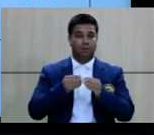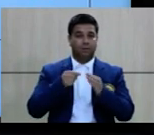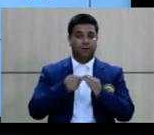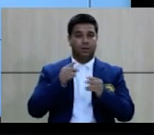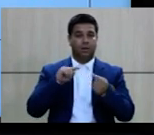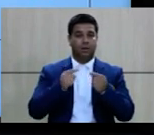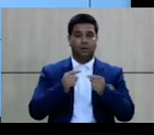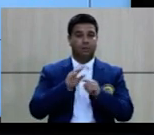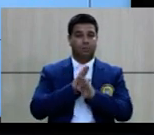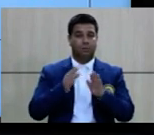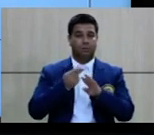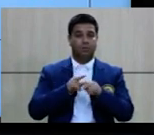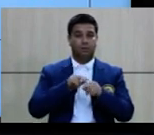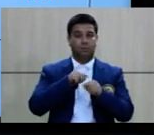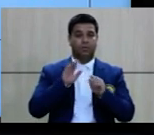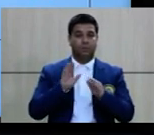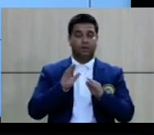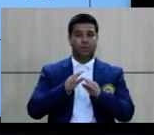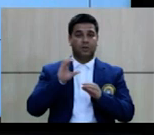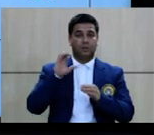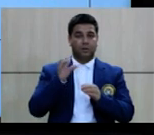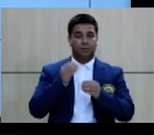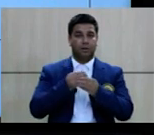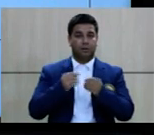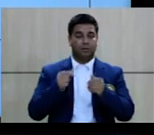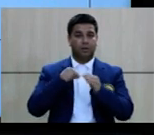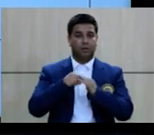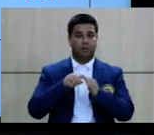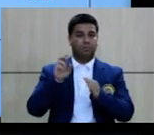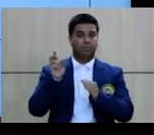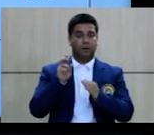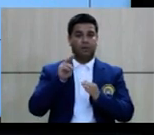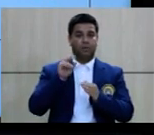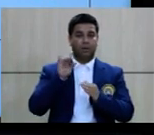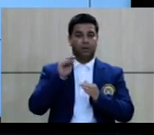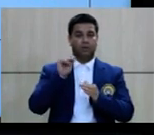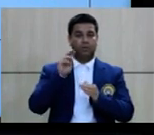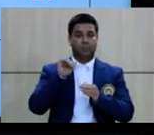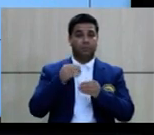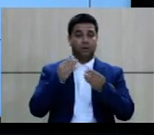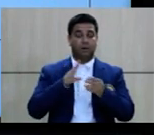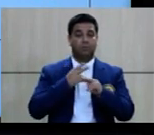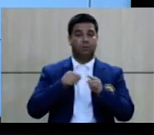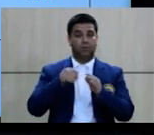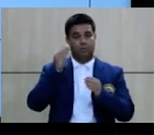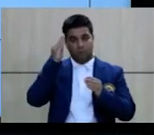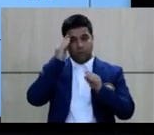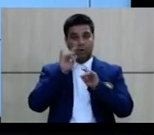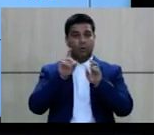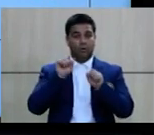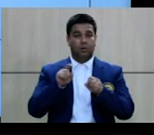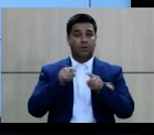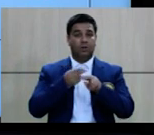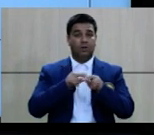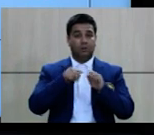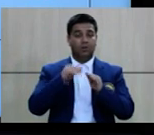natijalar reaksiya kirishmagan, u faqatgina kumush nitrat eritmasidagina oq pag'a cho'kma bergan. Demak, biz shundan xulosa qilamizki, bu